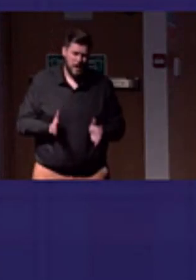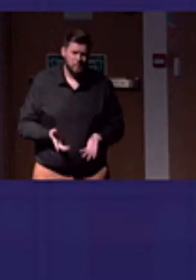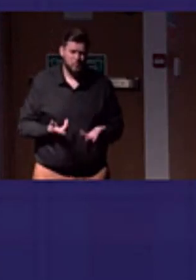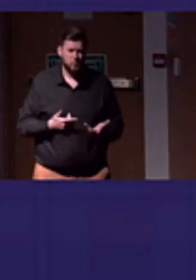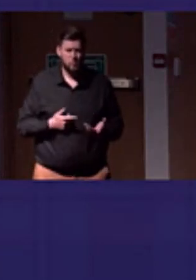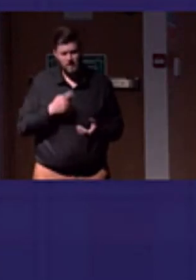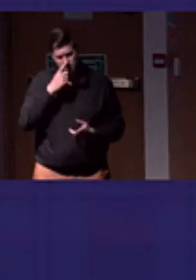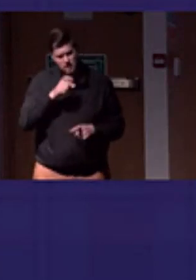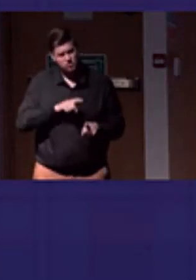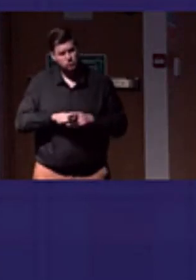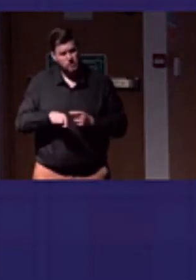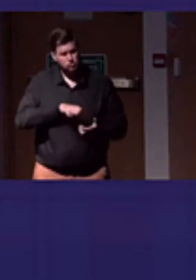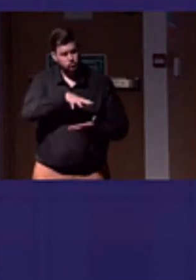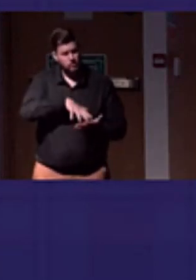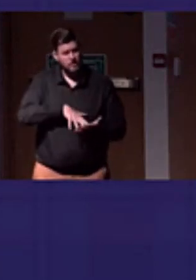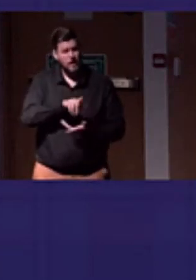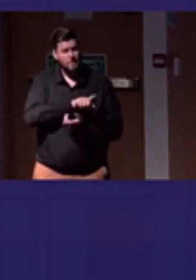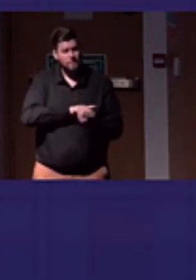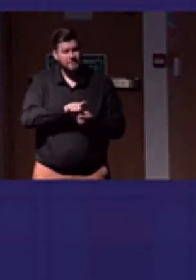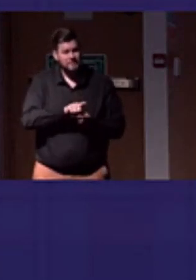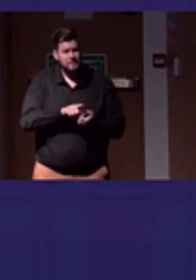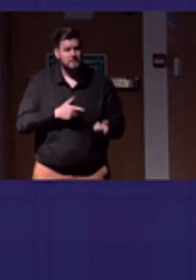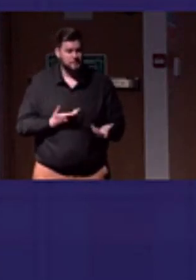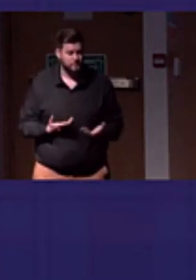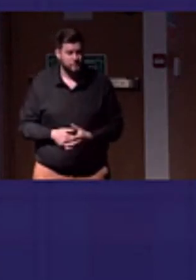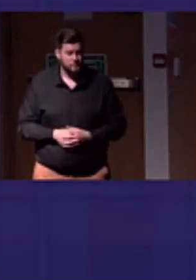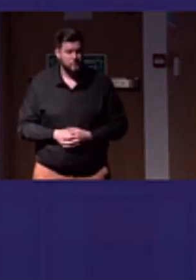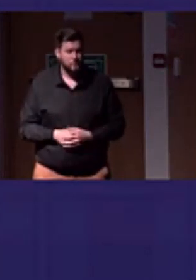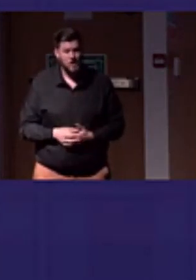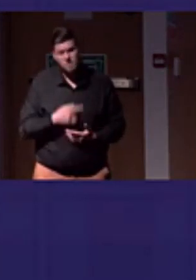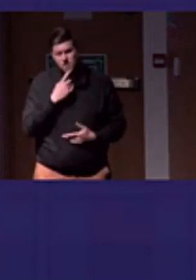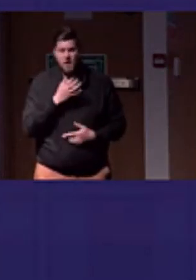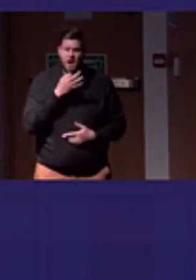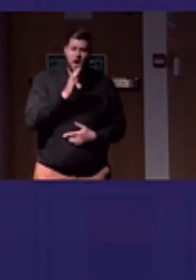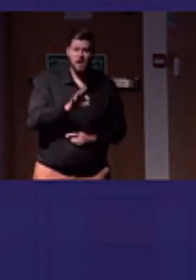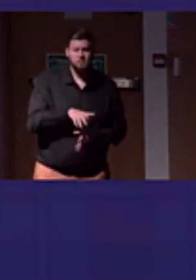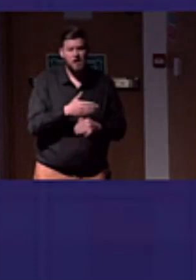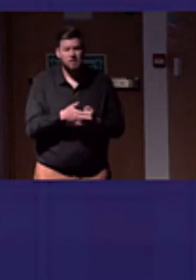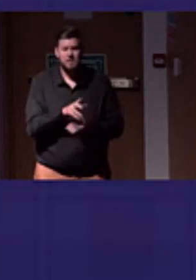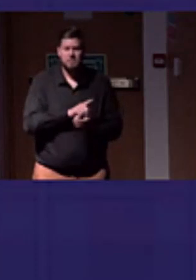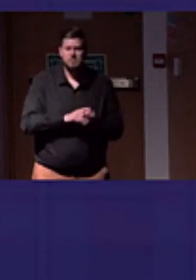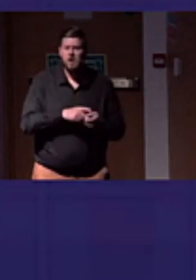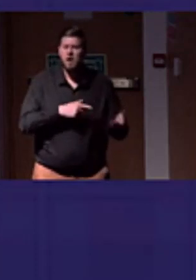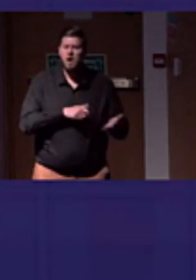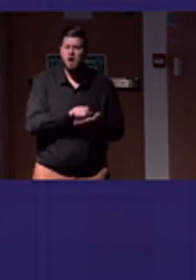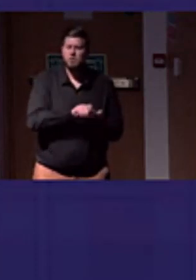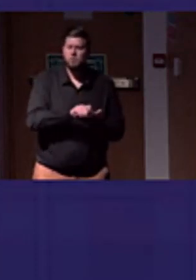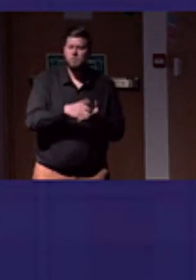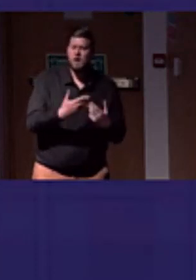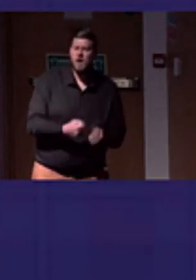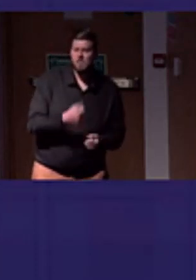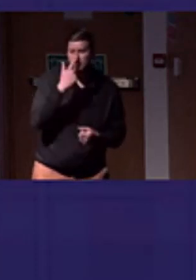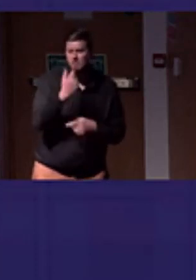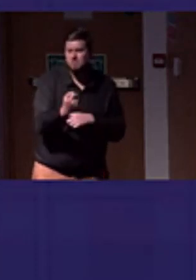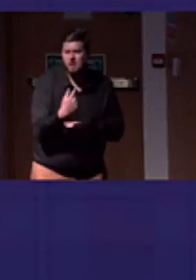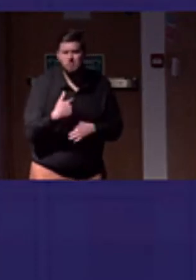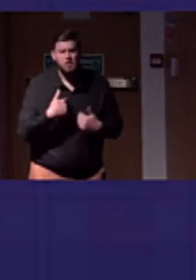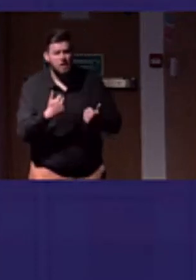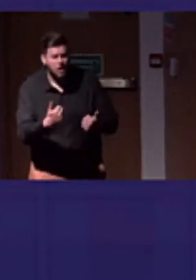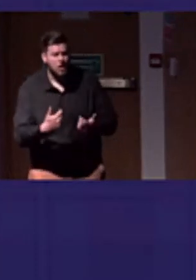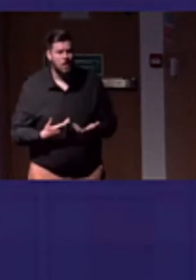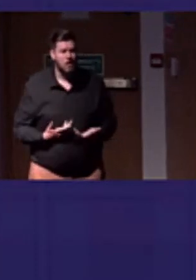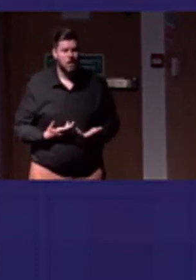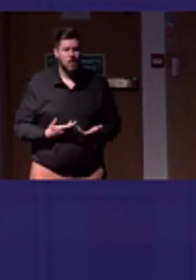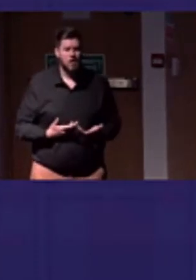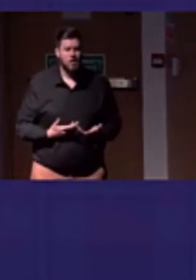helps everyone to not go to the meeting and scan the transcript. And if we need someone to do something, we call it out loudly. Like, Dan, we need you to do